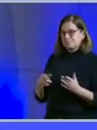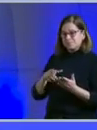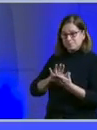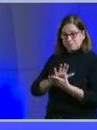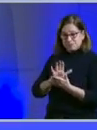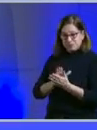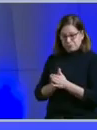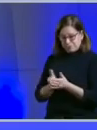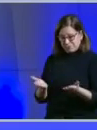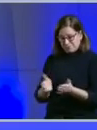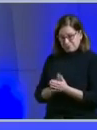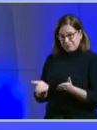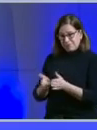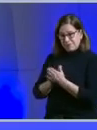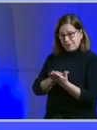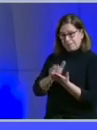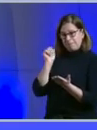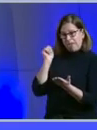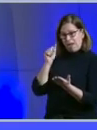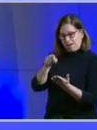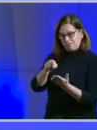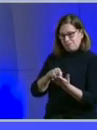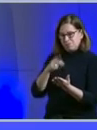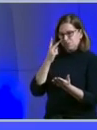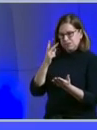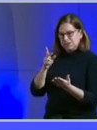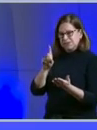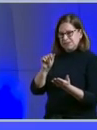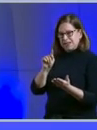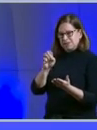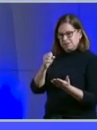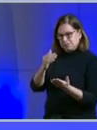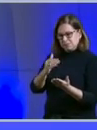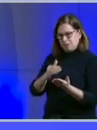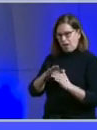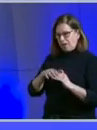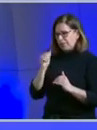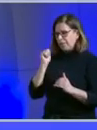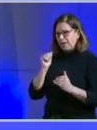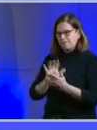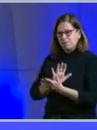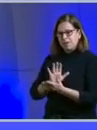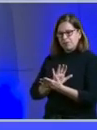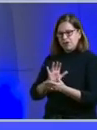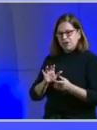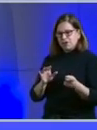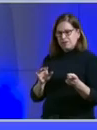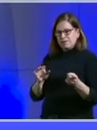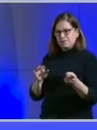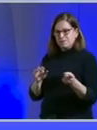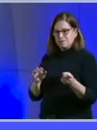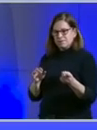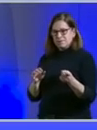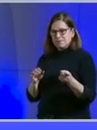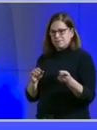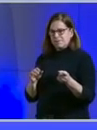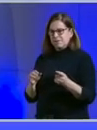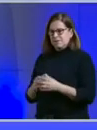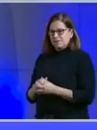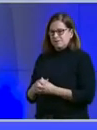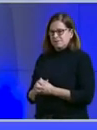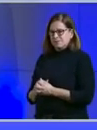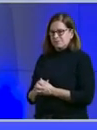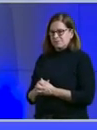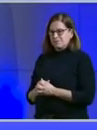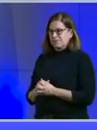Shot February. These are our public engagement sessions throughout the month of February, where we invite you to come give us ideas about